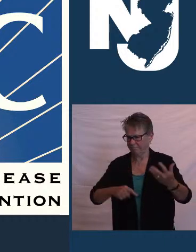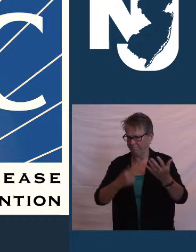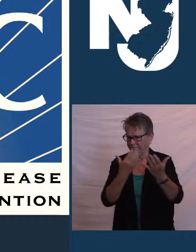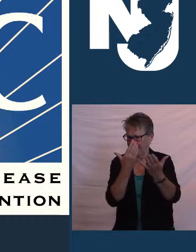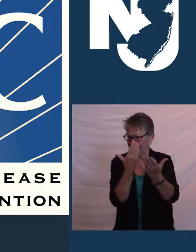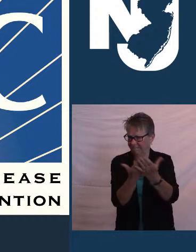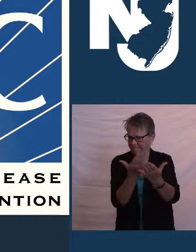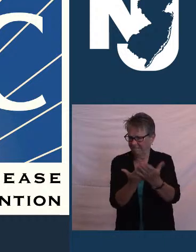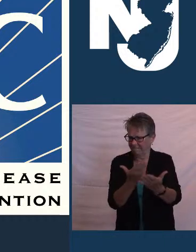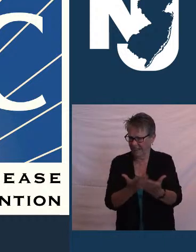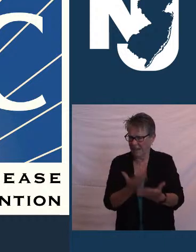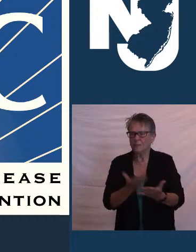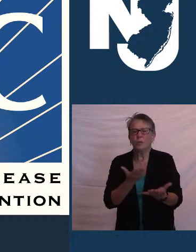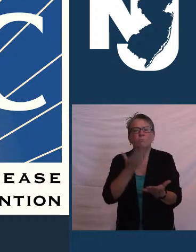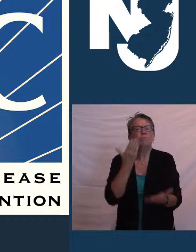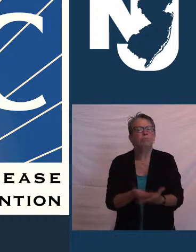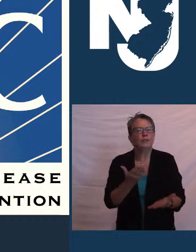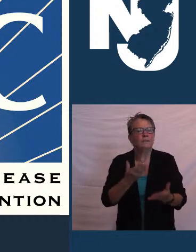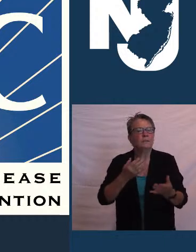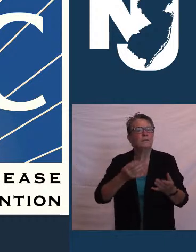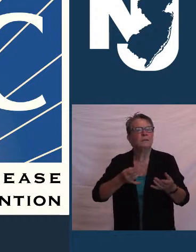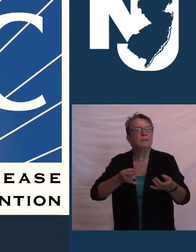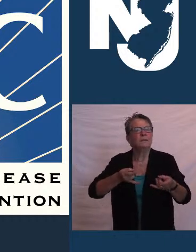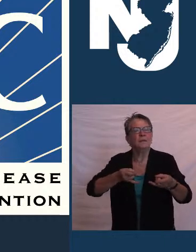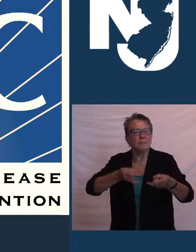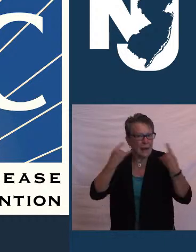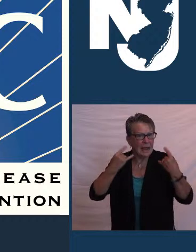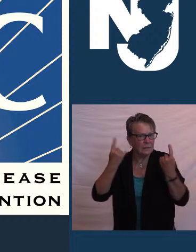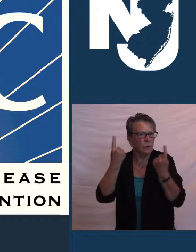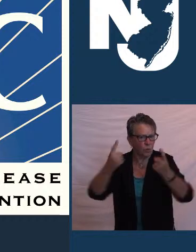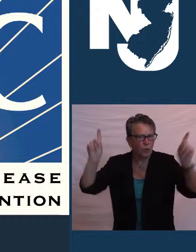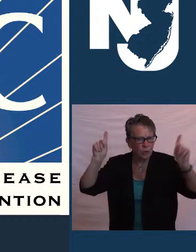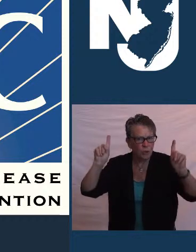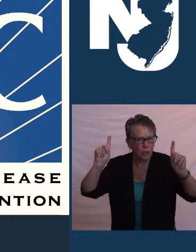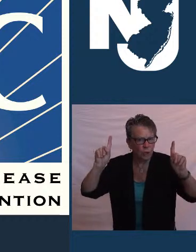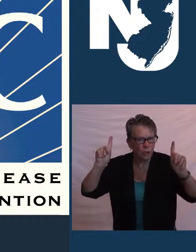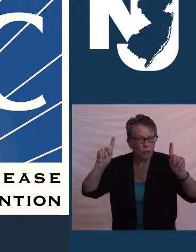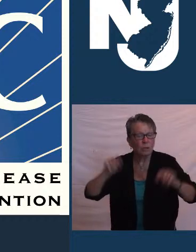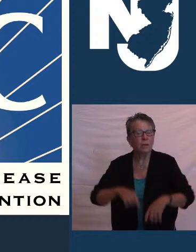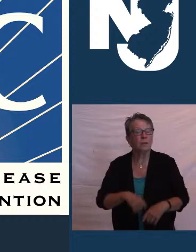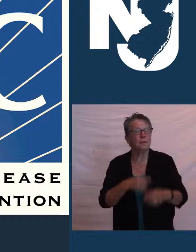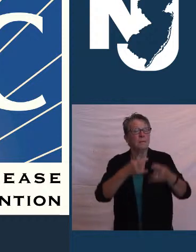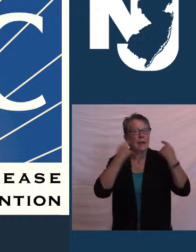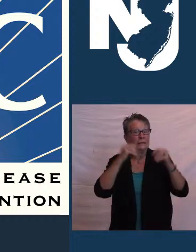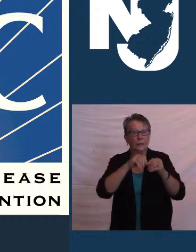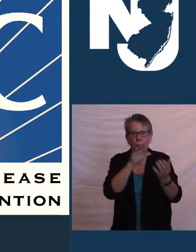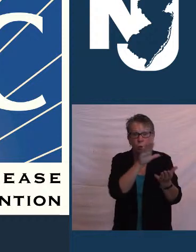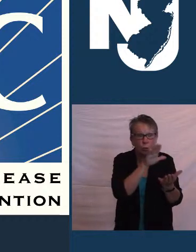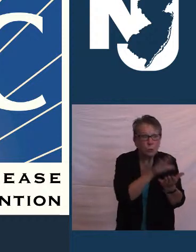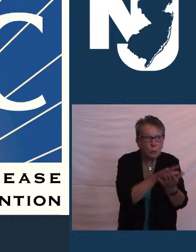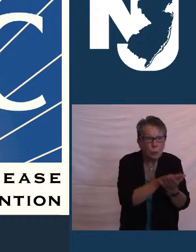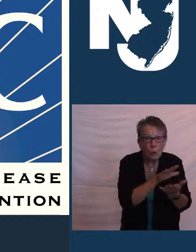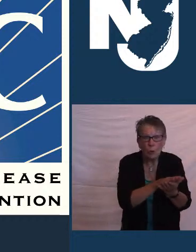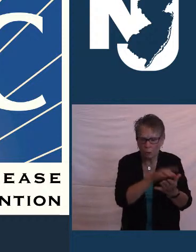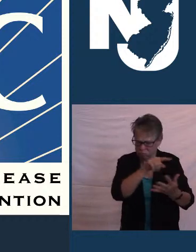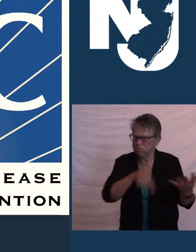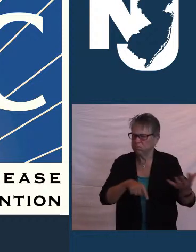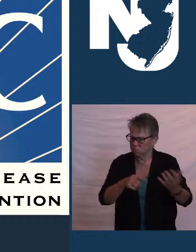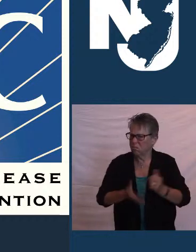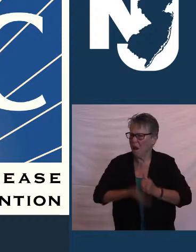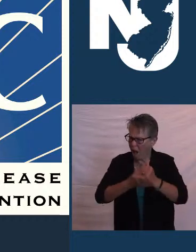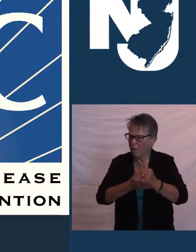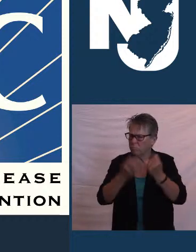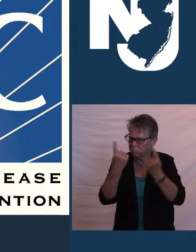and visitors in our schools to wear face masks. The CDC looked at outbreak rates from